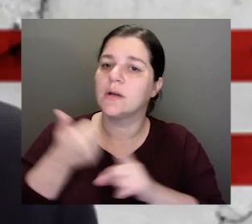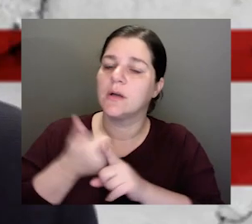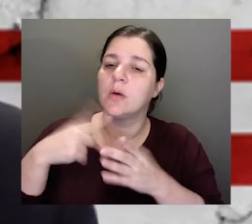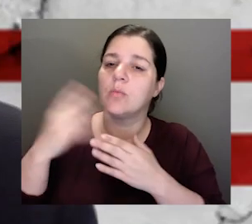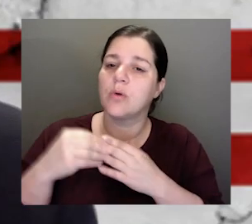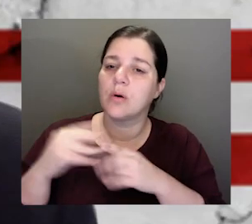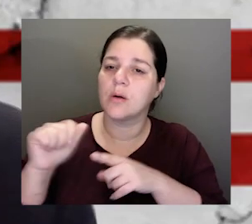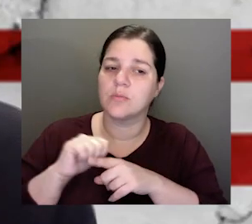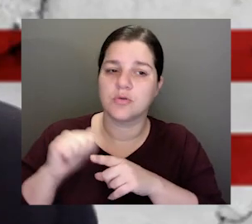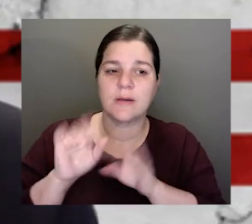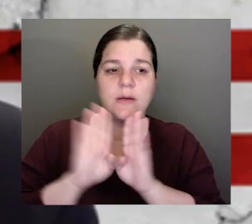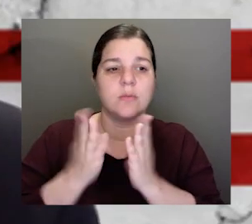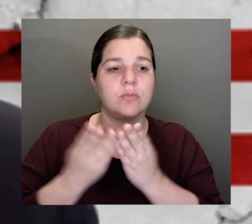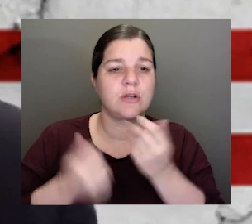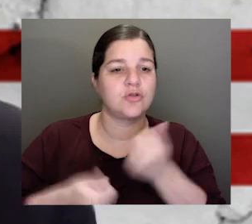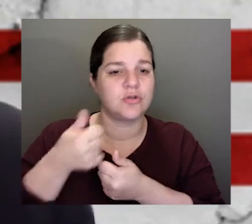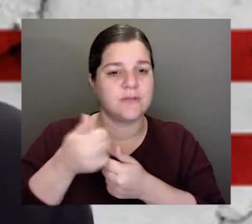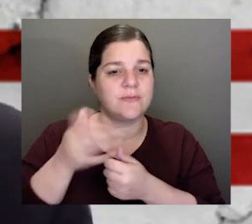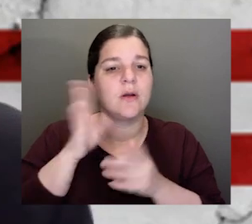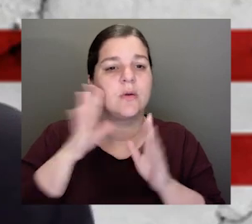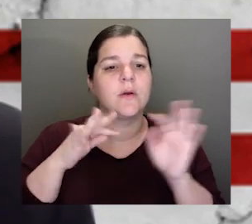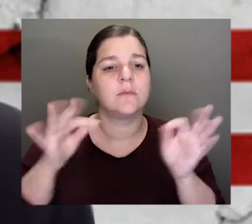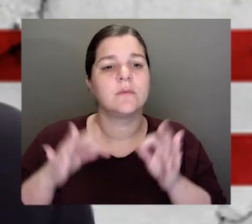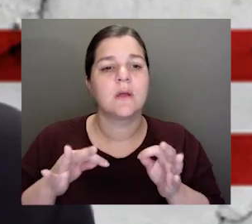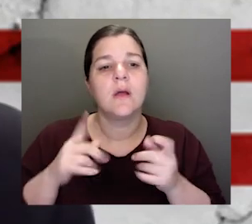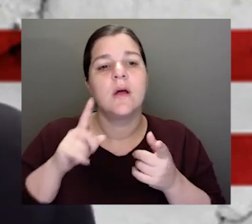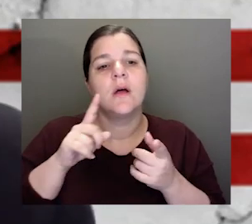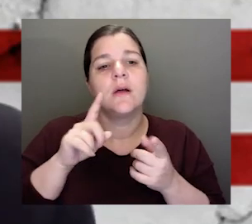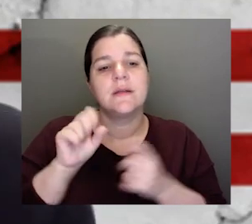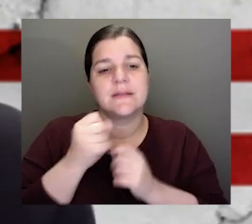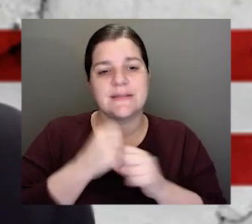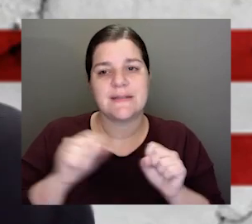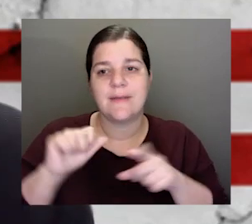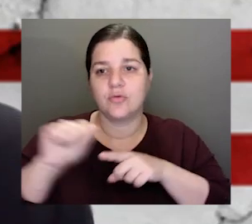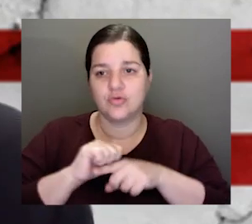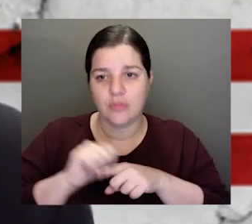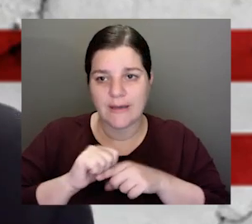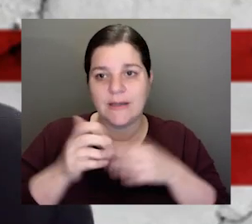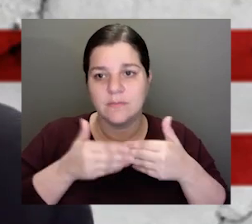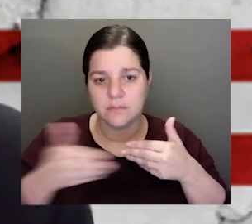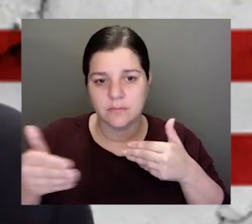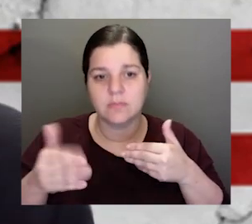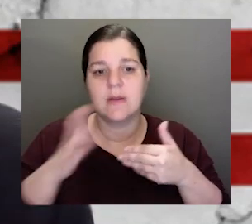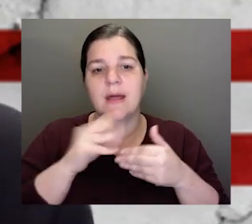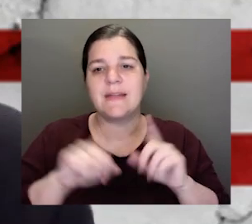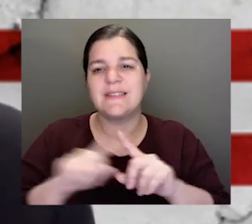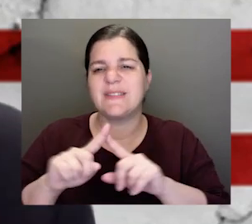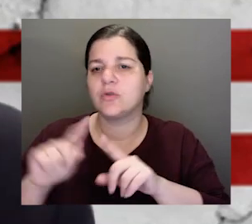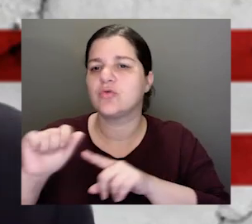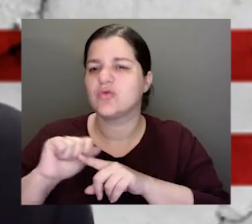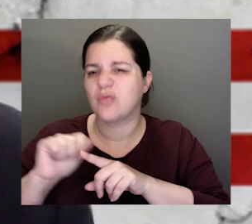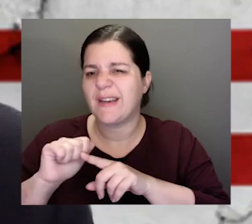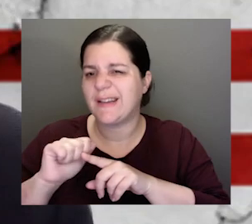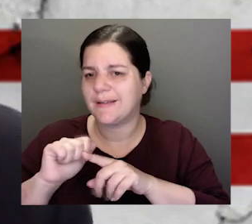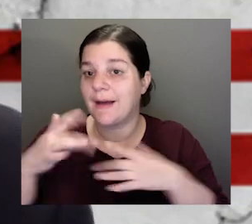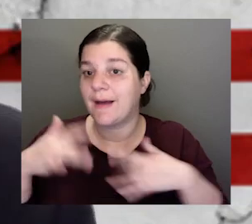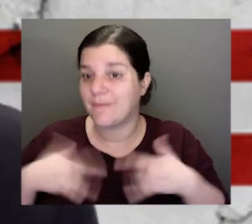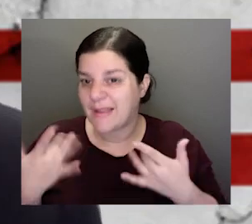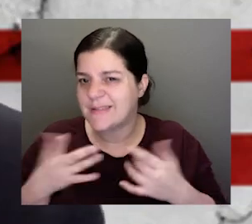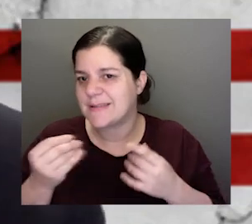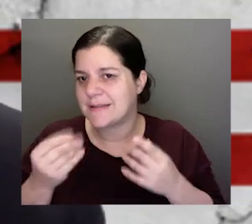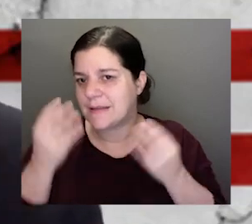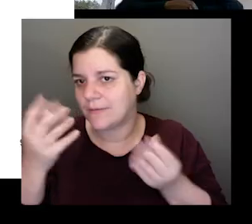Chief, and will cover details concerning safe training events and other pertinent training-related information. Reggie, over to